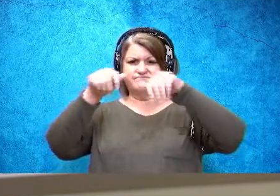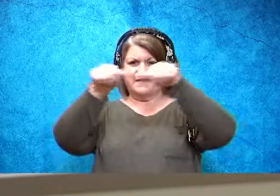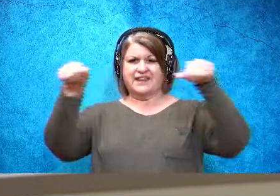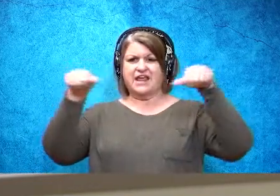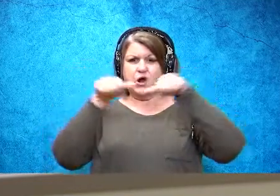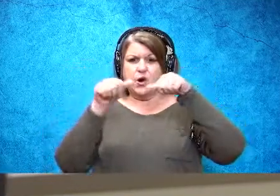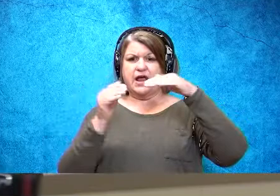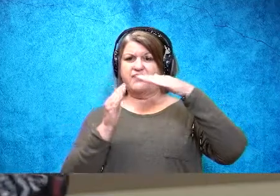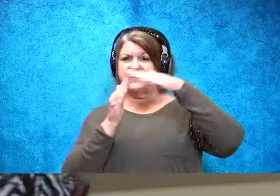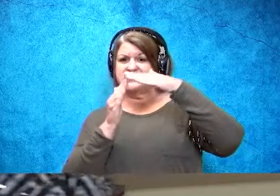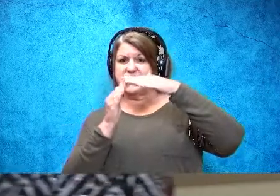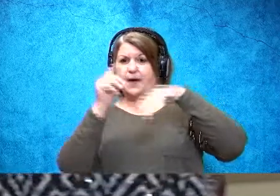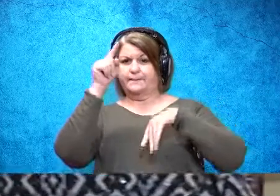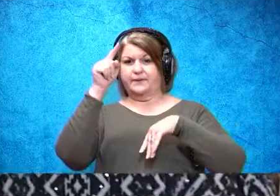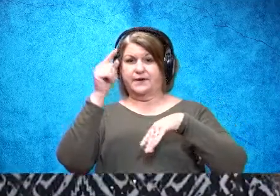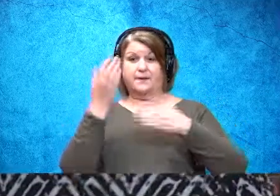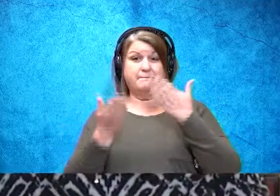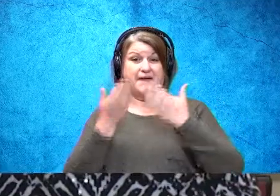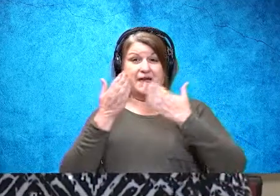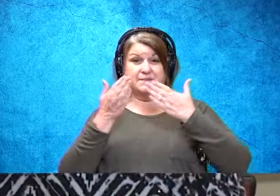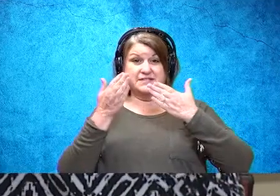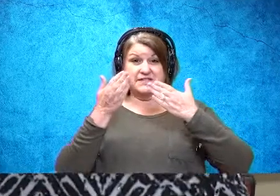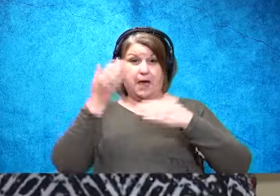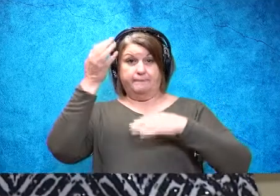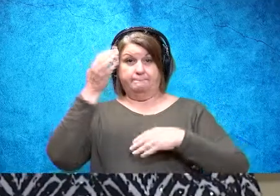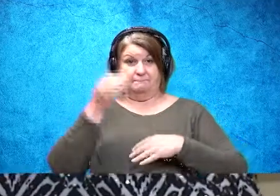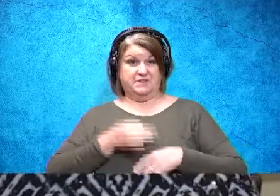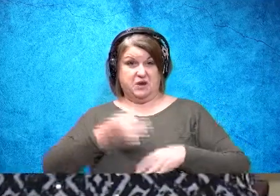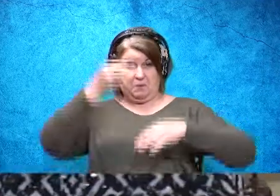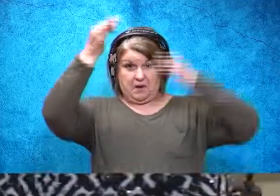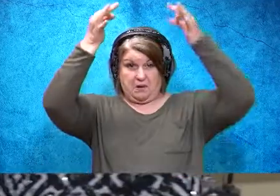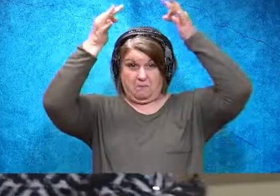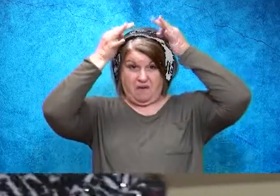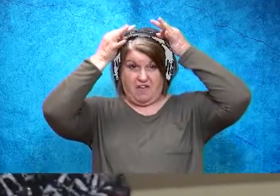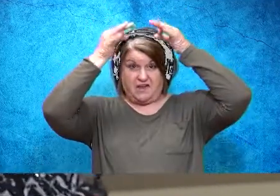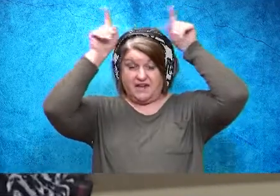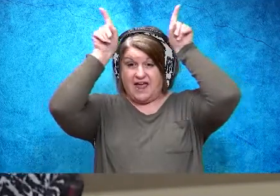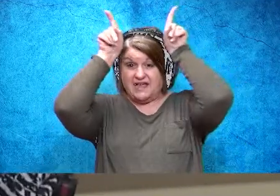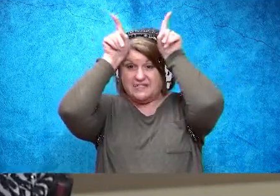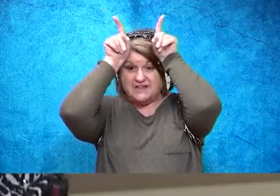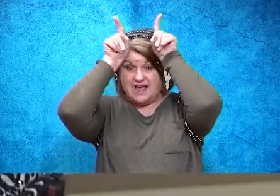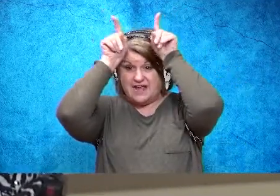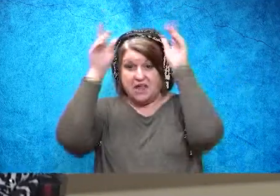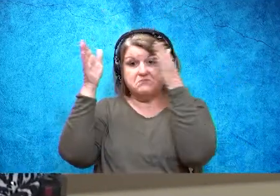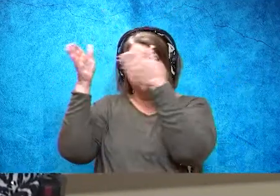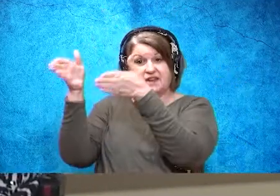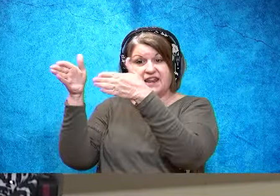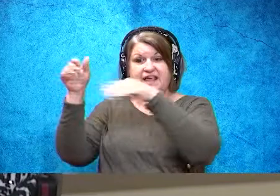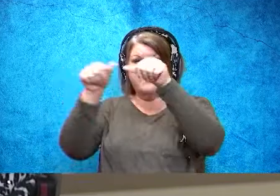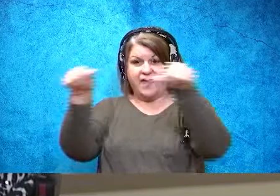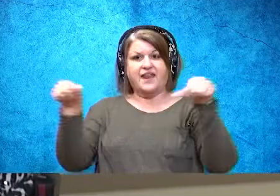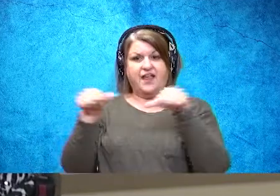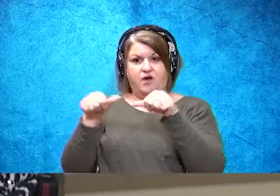robots. Maybe he has some buttons up there. Maybe he has some antennas. Leave a little room up there. All